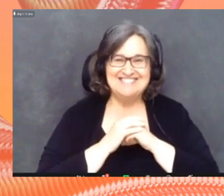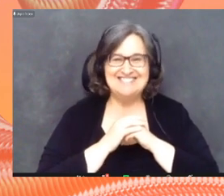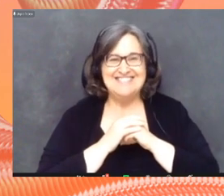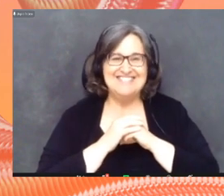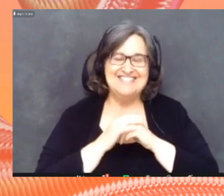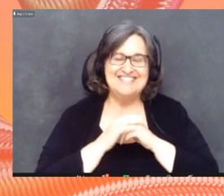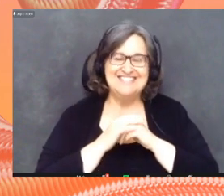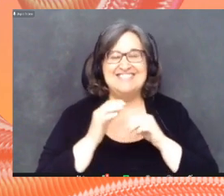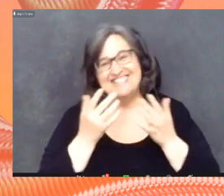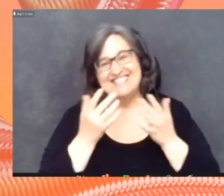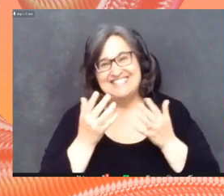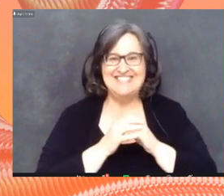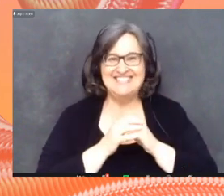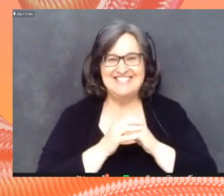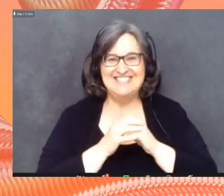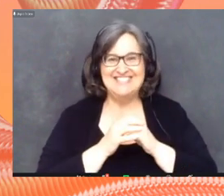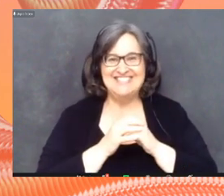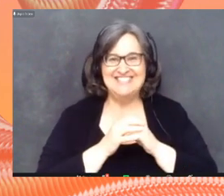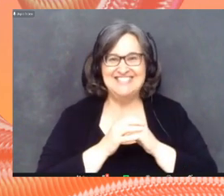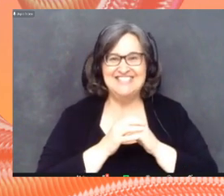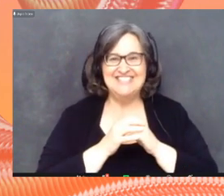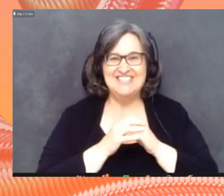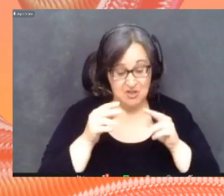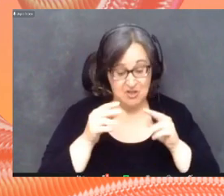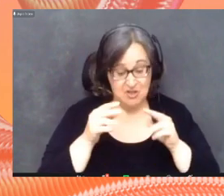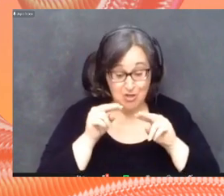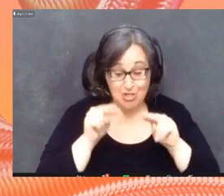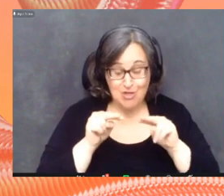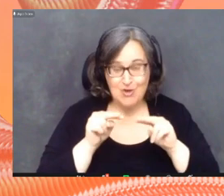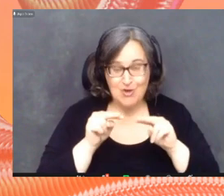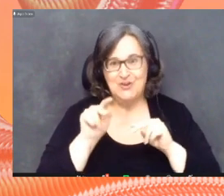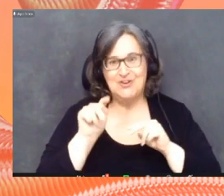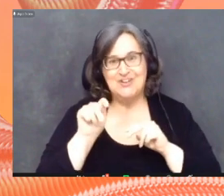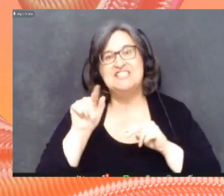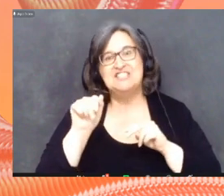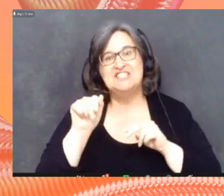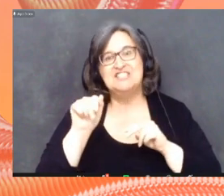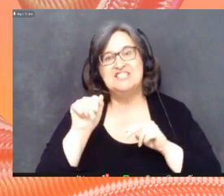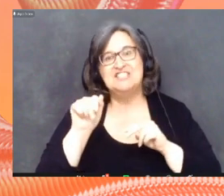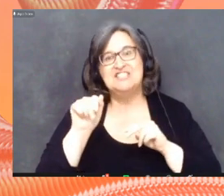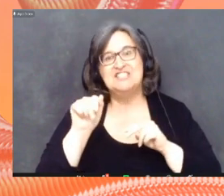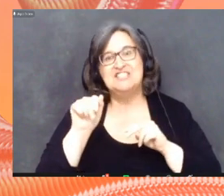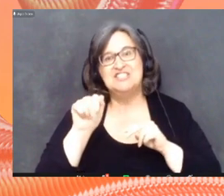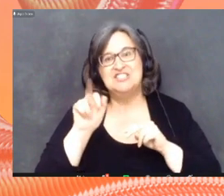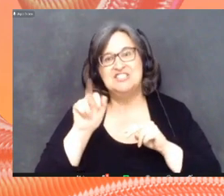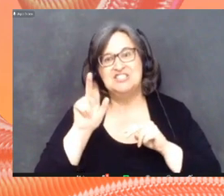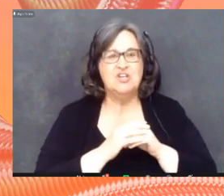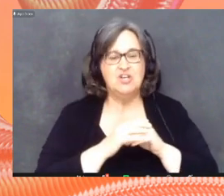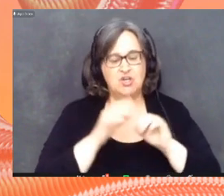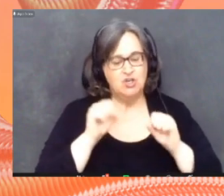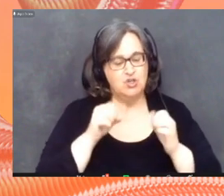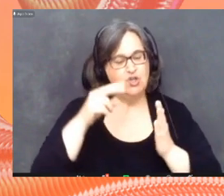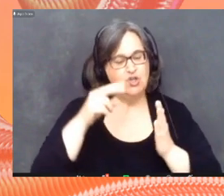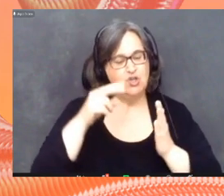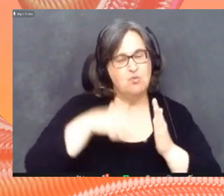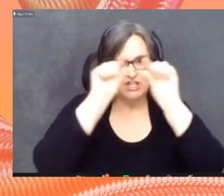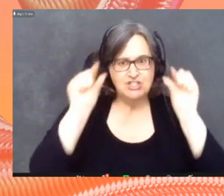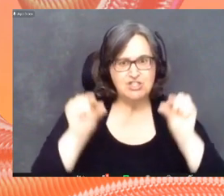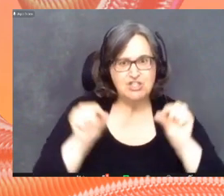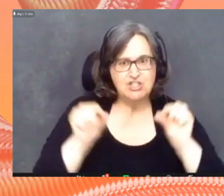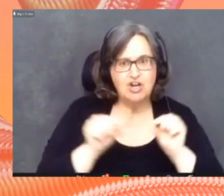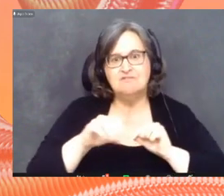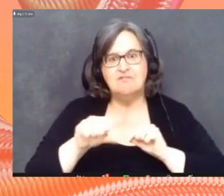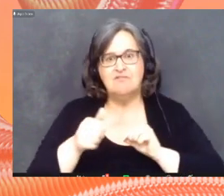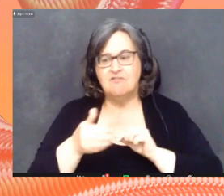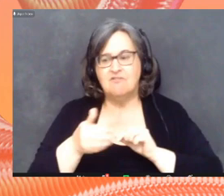can you like overpull a tarot deck? There's a question I think about, you know, reading the charts of others,